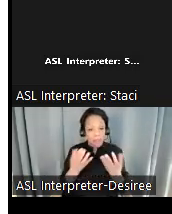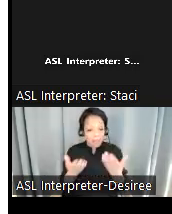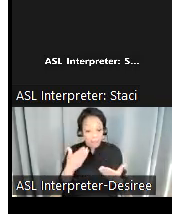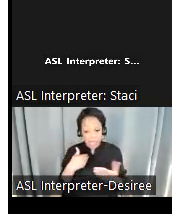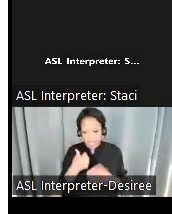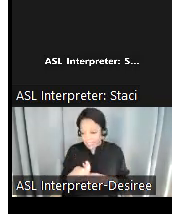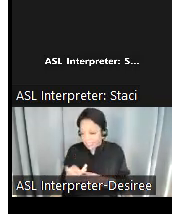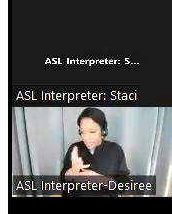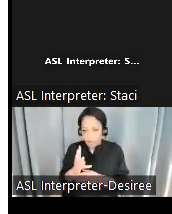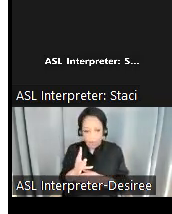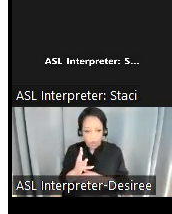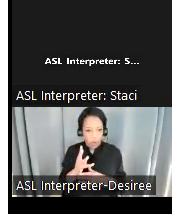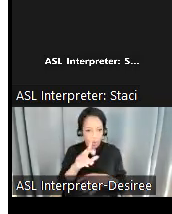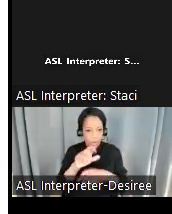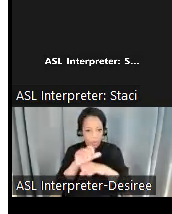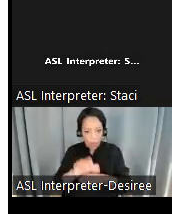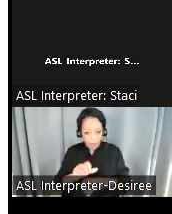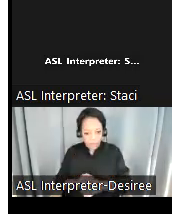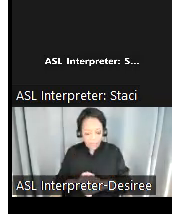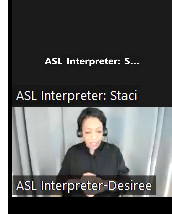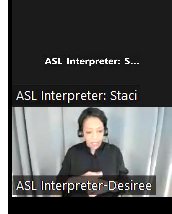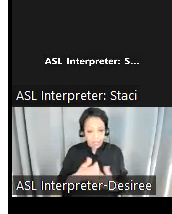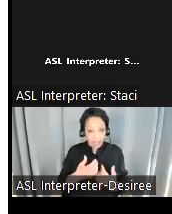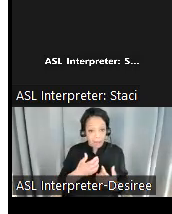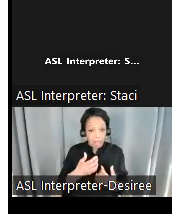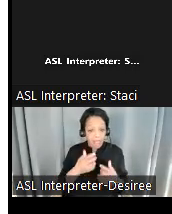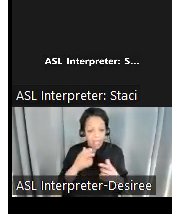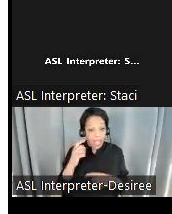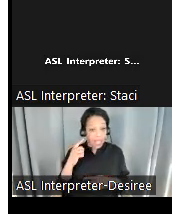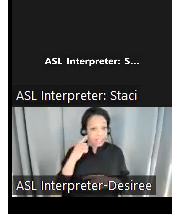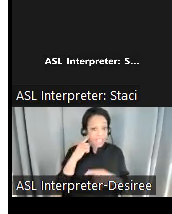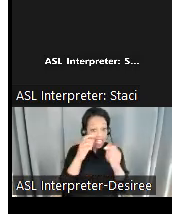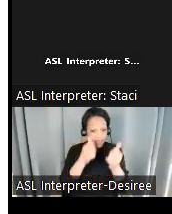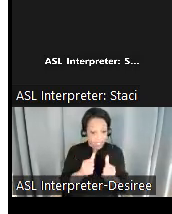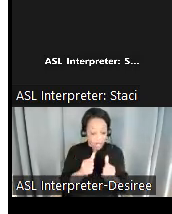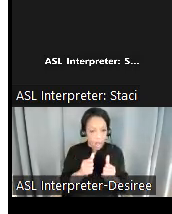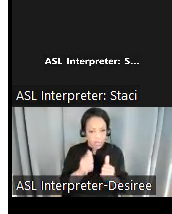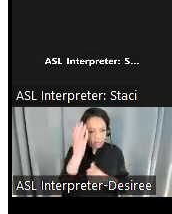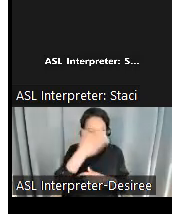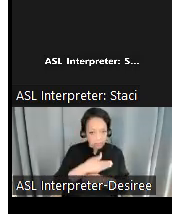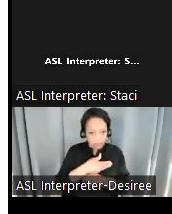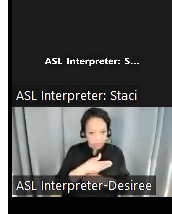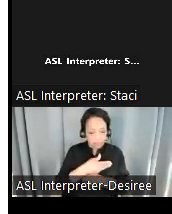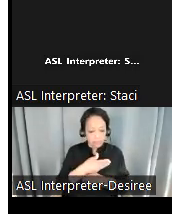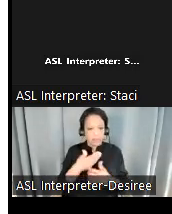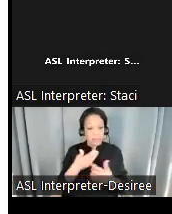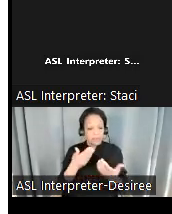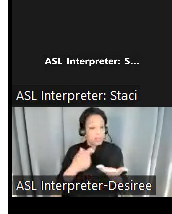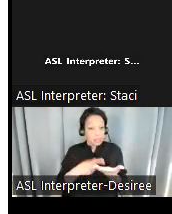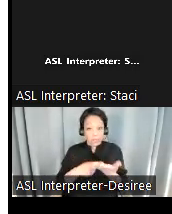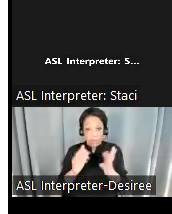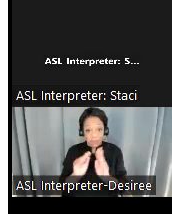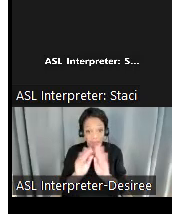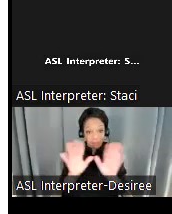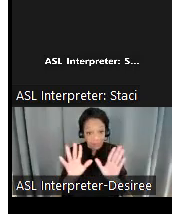that can be invisible. Well, there's some things that are readily apparent, and sometimes that parent is more ready to take action on those other